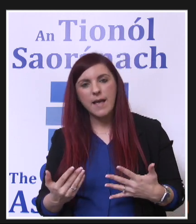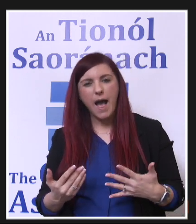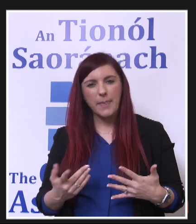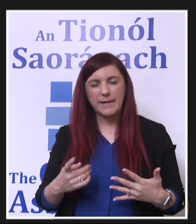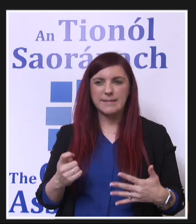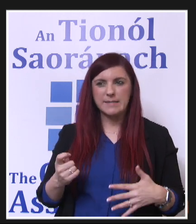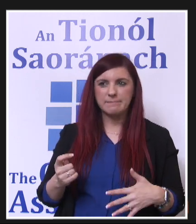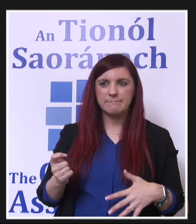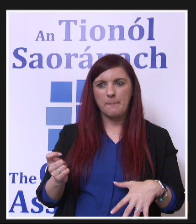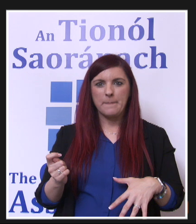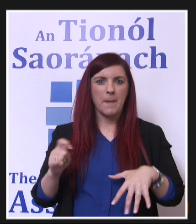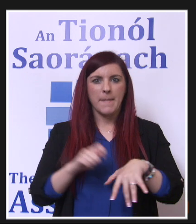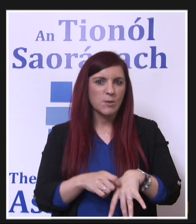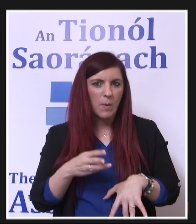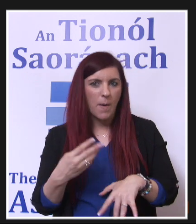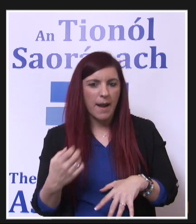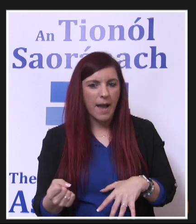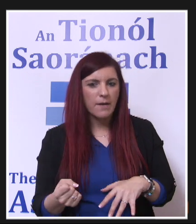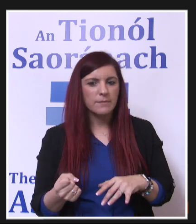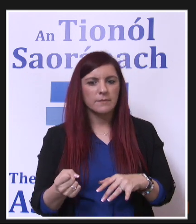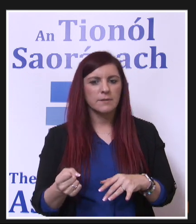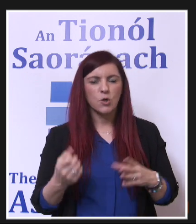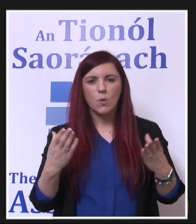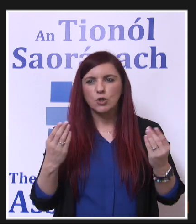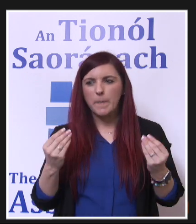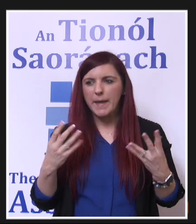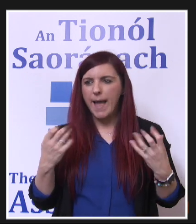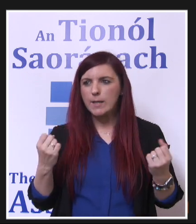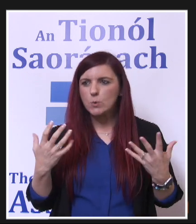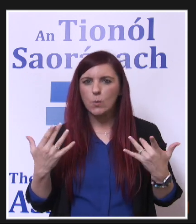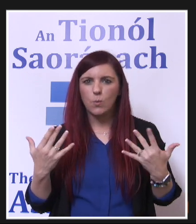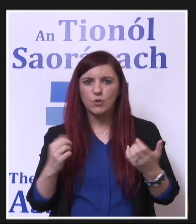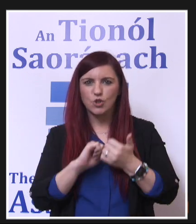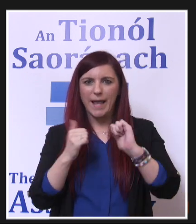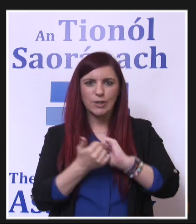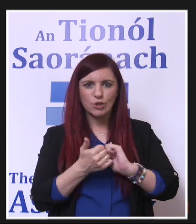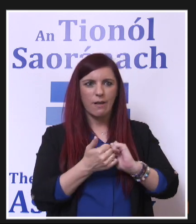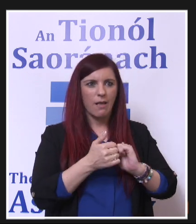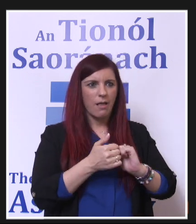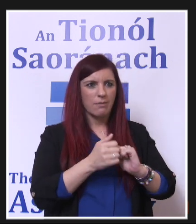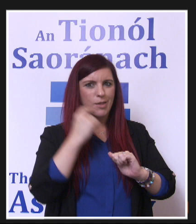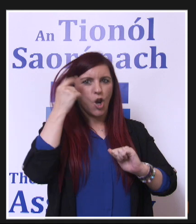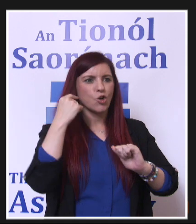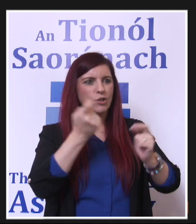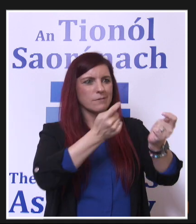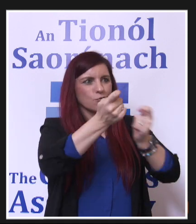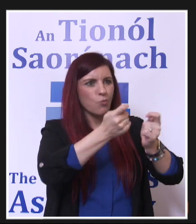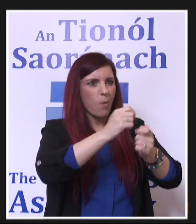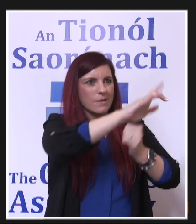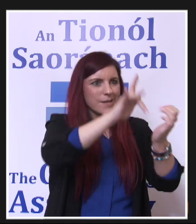grasped the nettle and made it happen, because something had to break the London centricity of England, and finally this system seems to have done